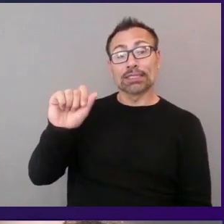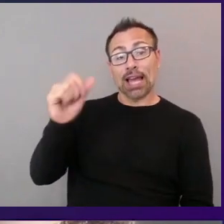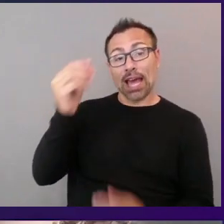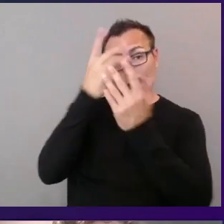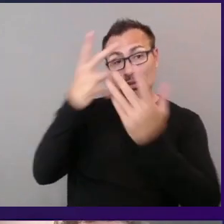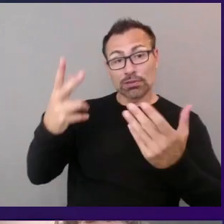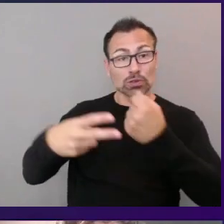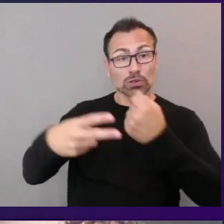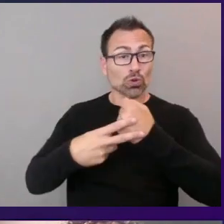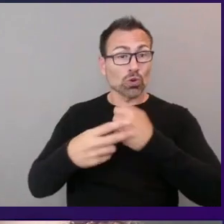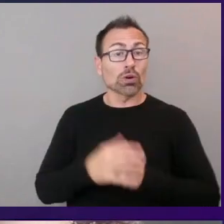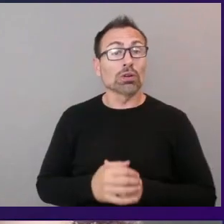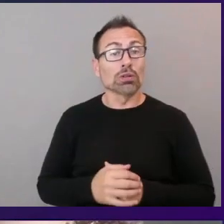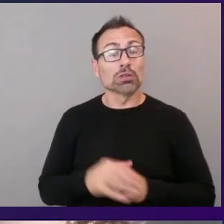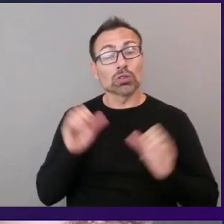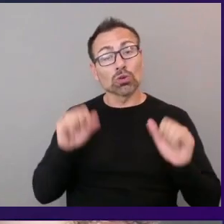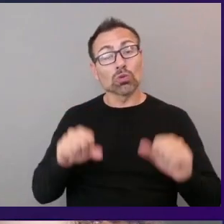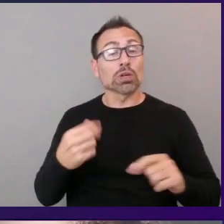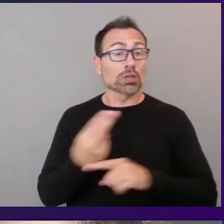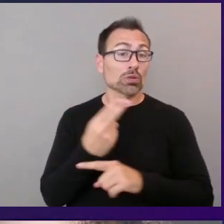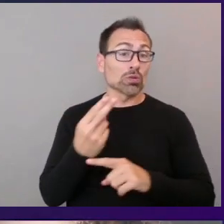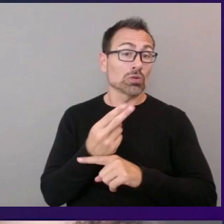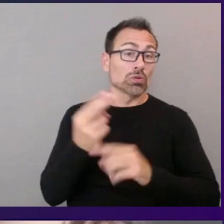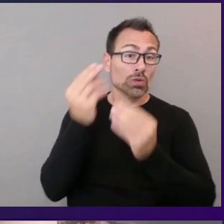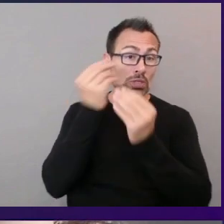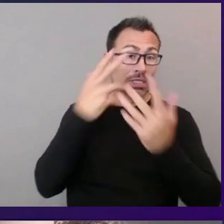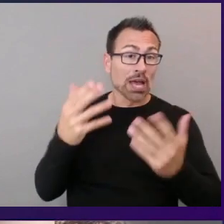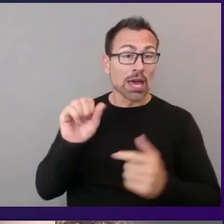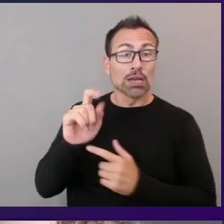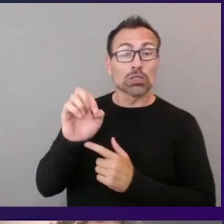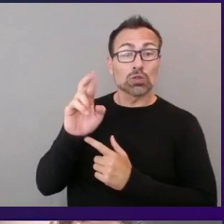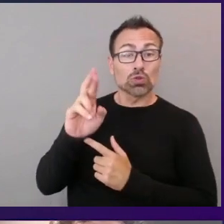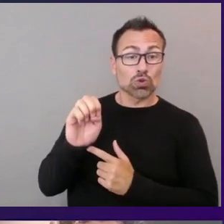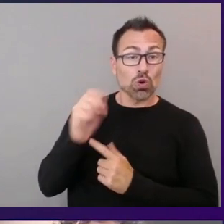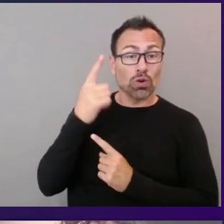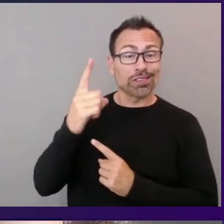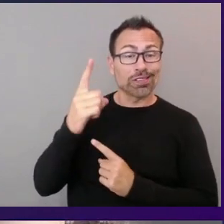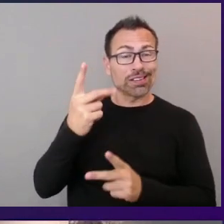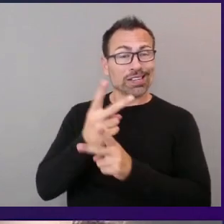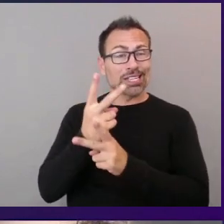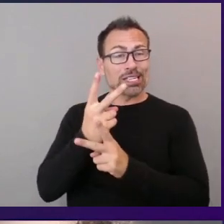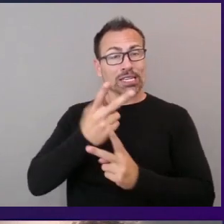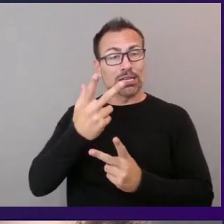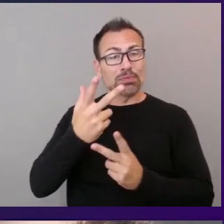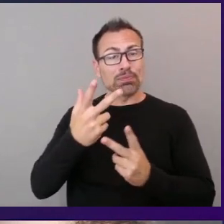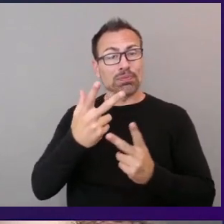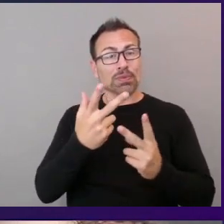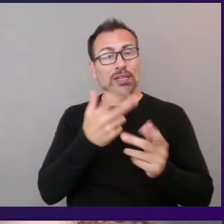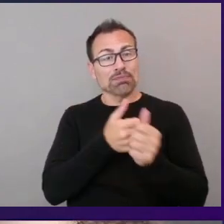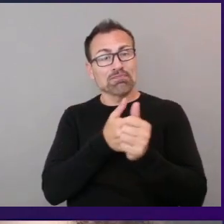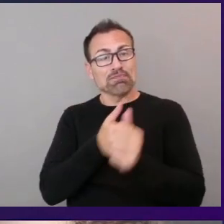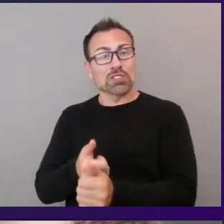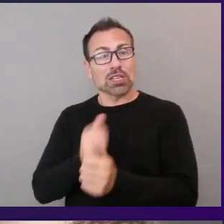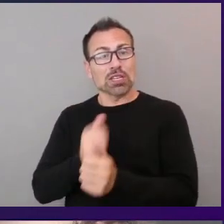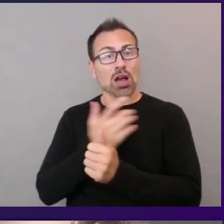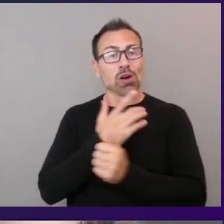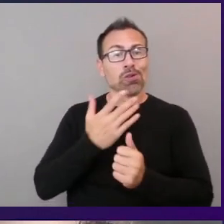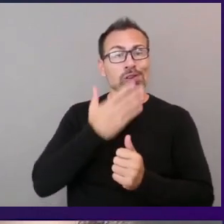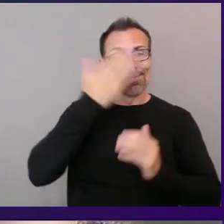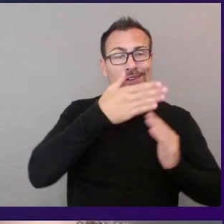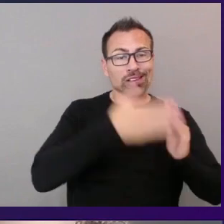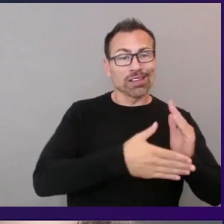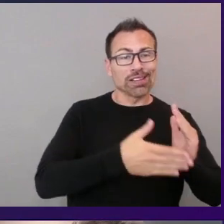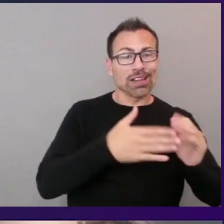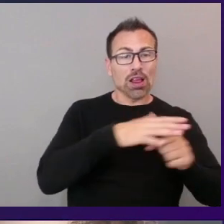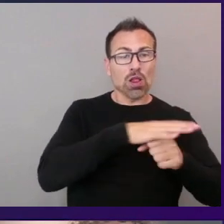data store feature to keep in sync our front end local storage with the data we have in the backend in